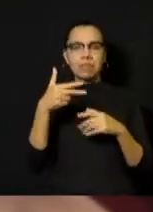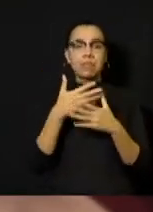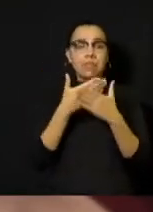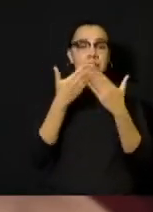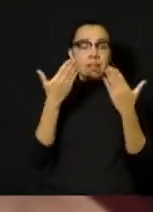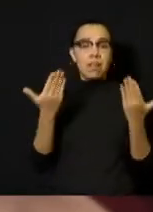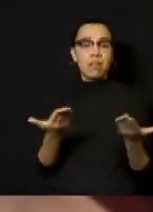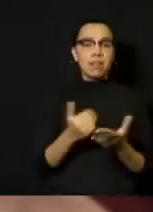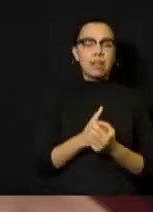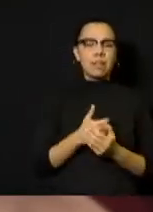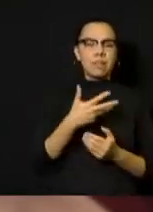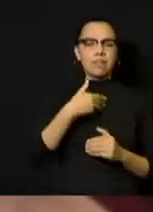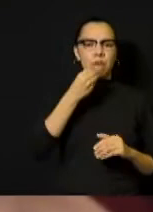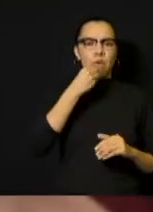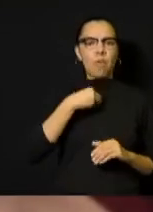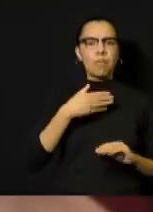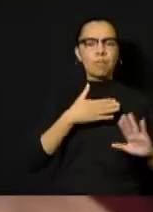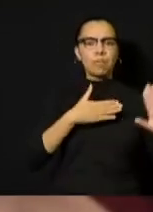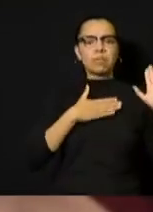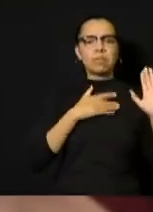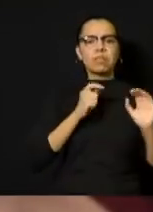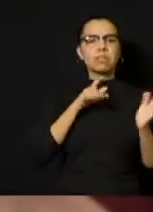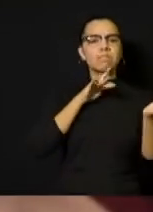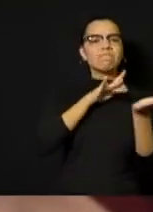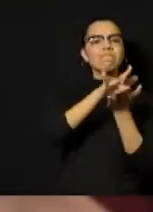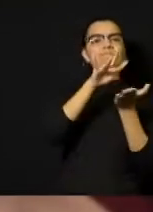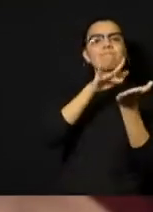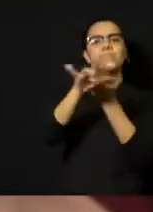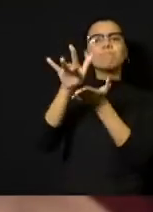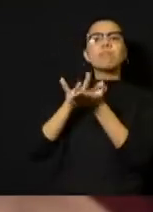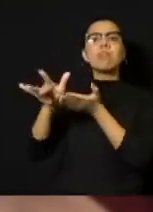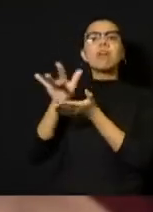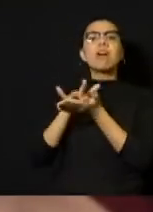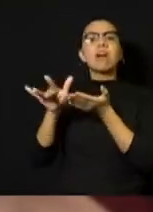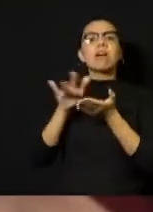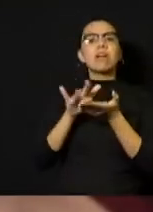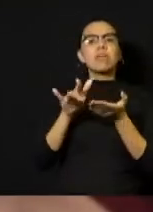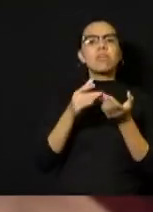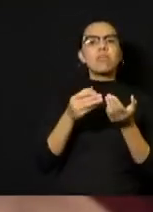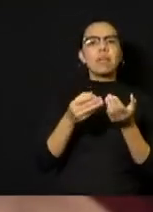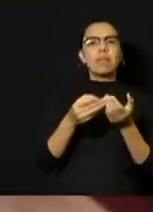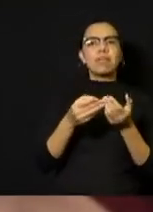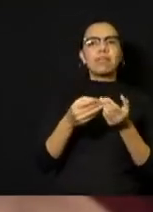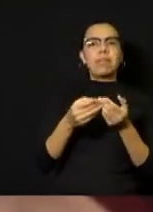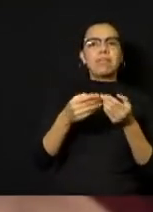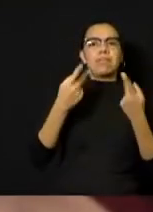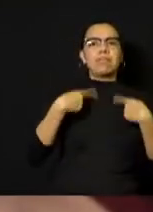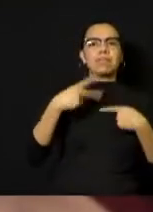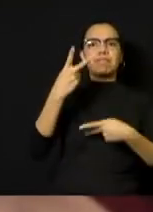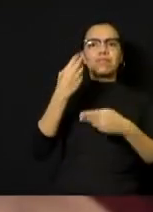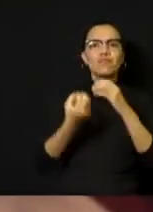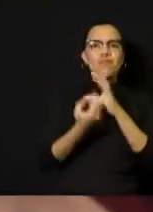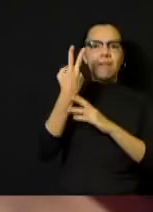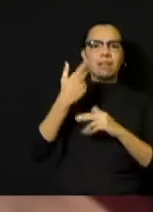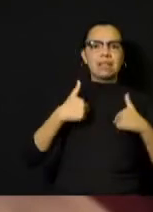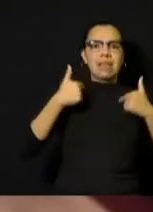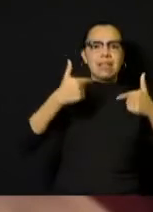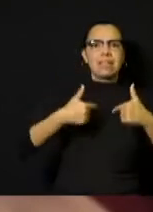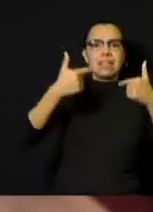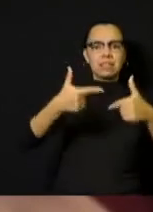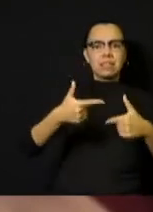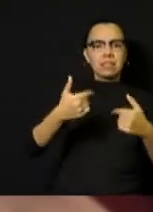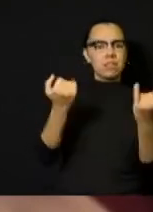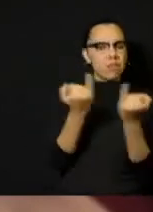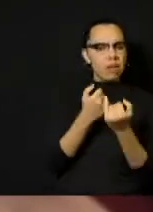now is to help all those new generations coming, including